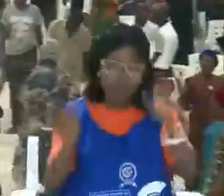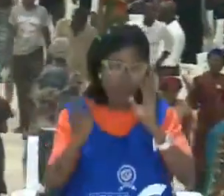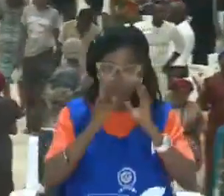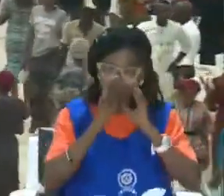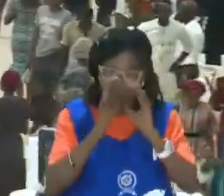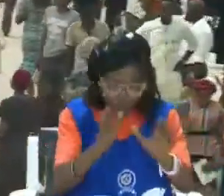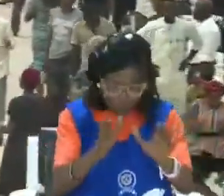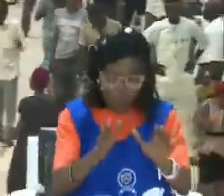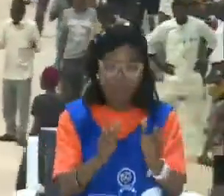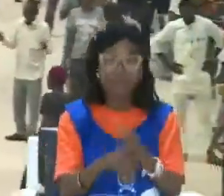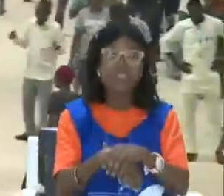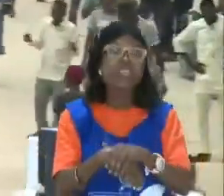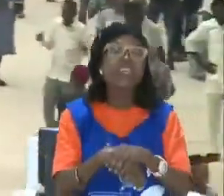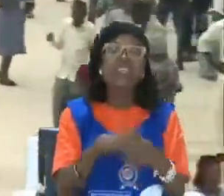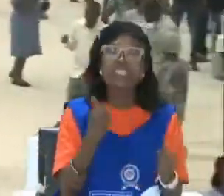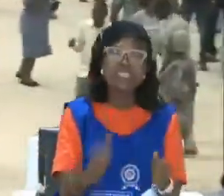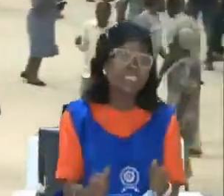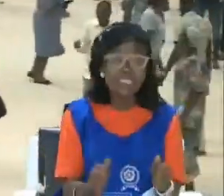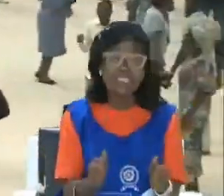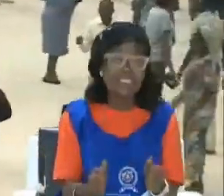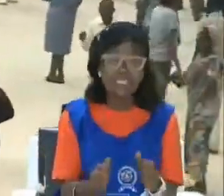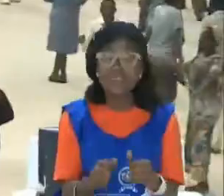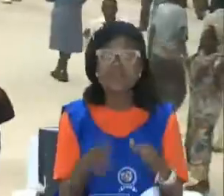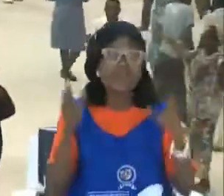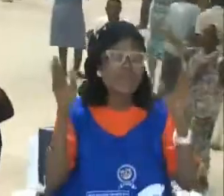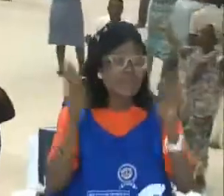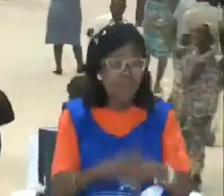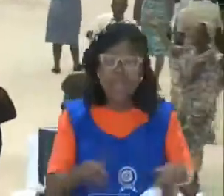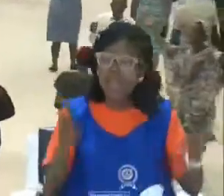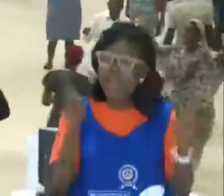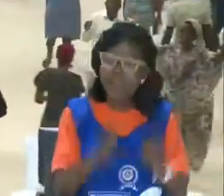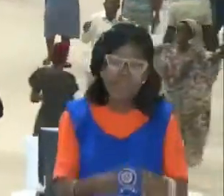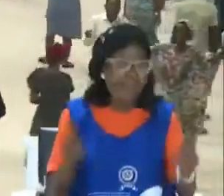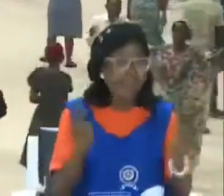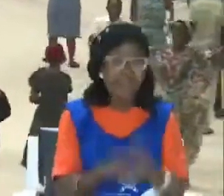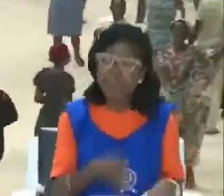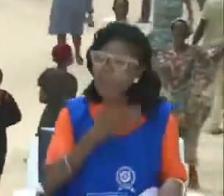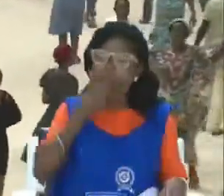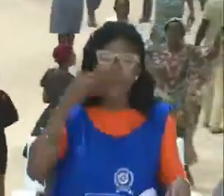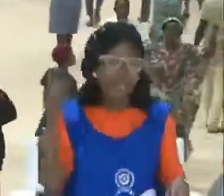in the very best for me, the very, very best.